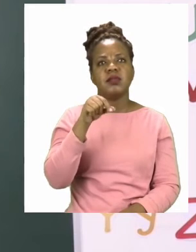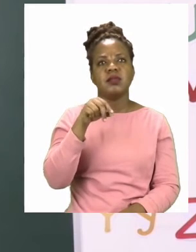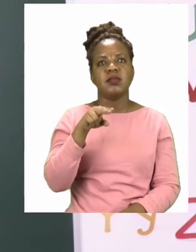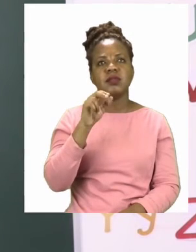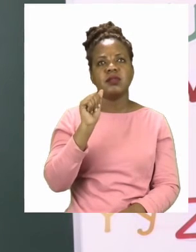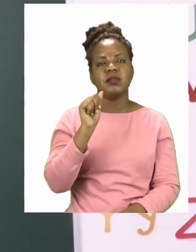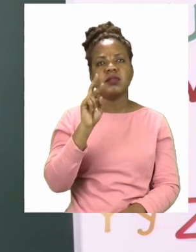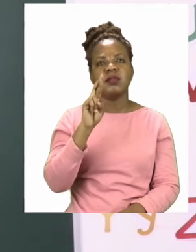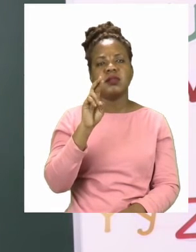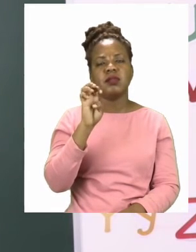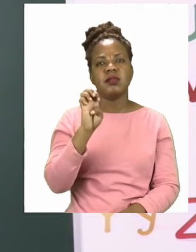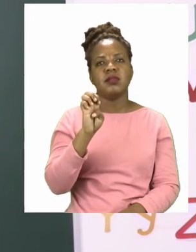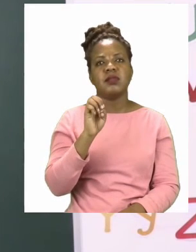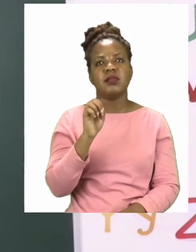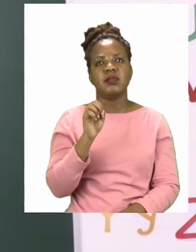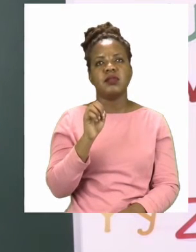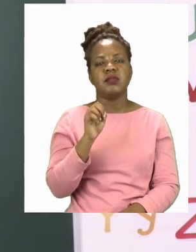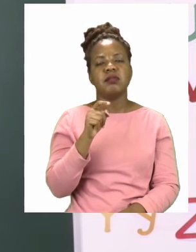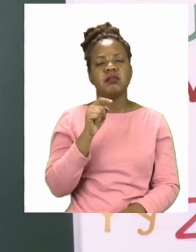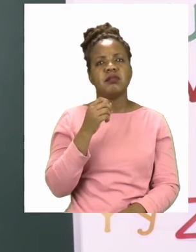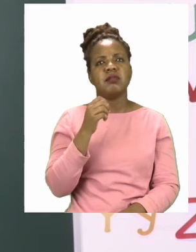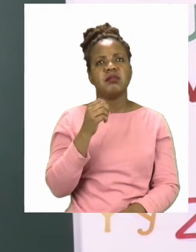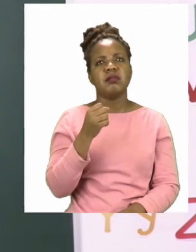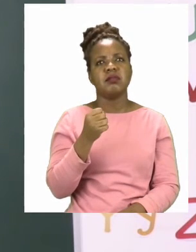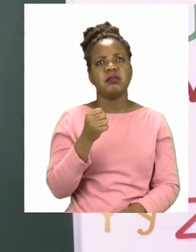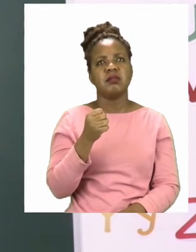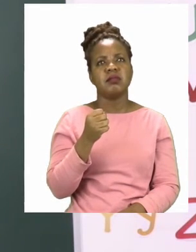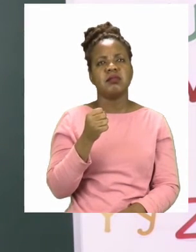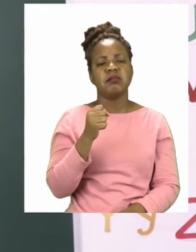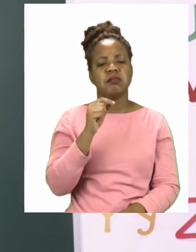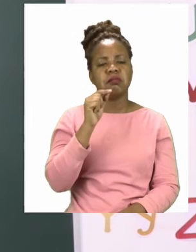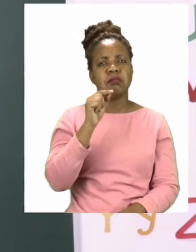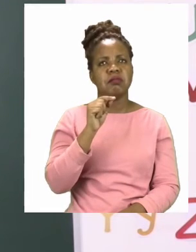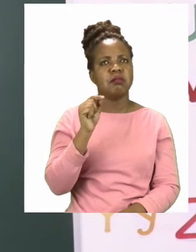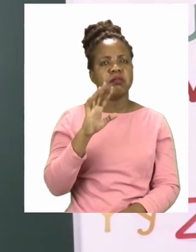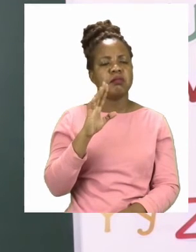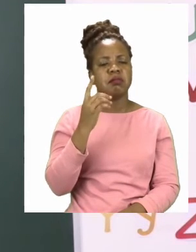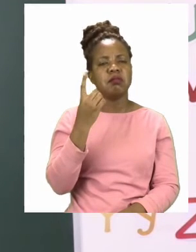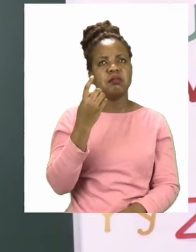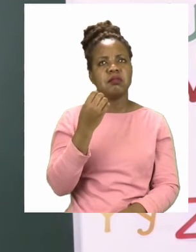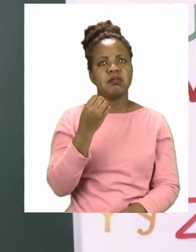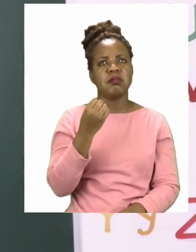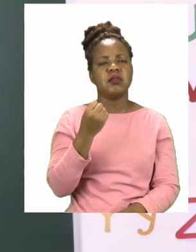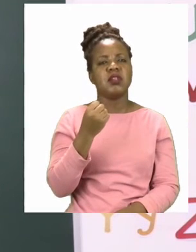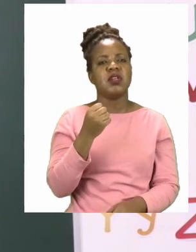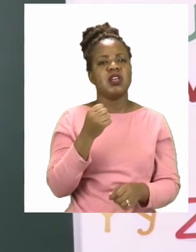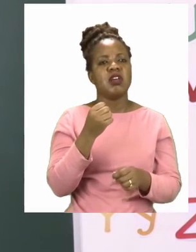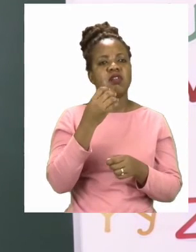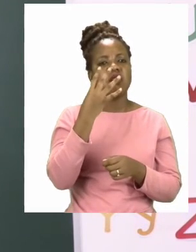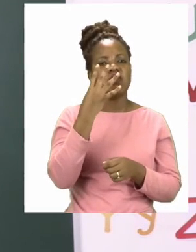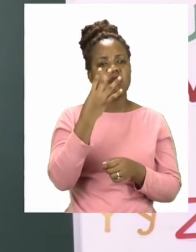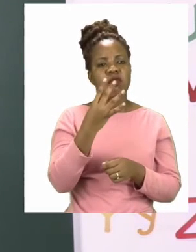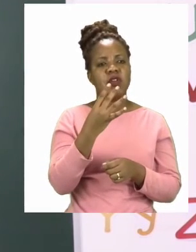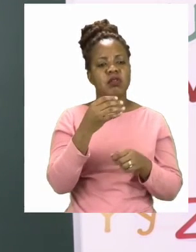Square. Now a square has not just lines but 4 equal sides.